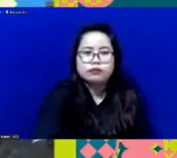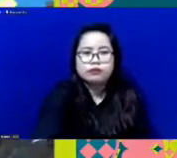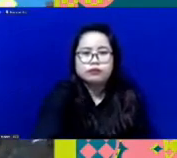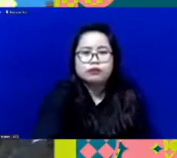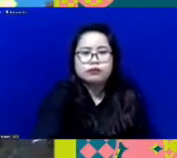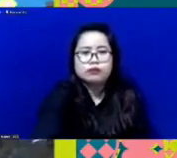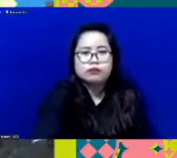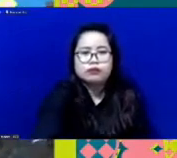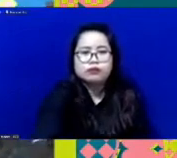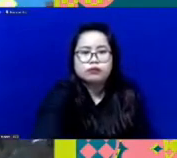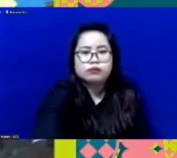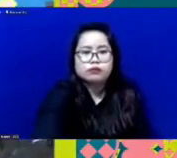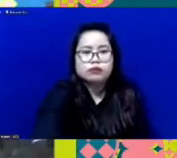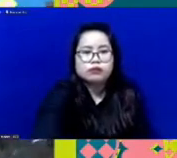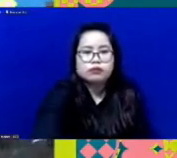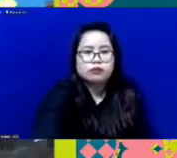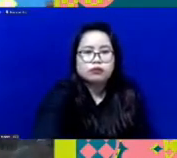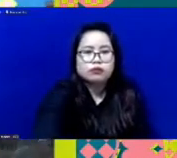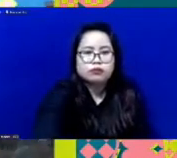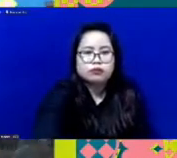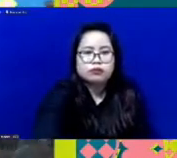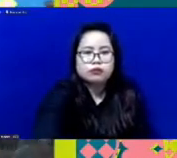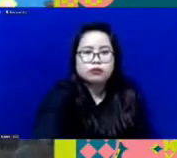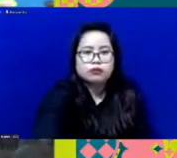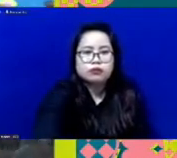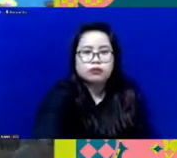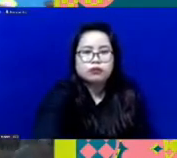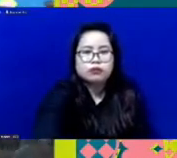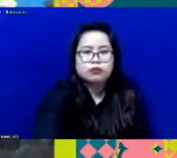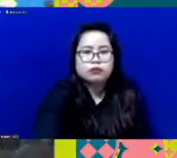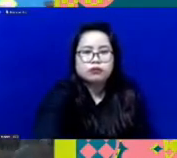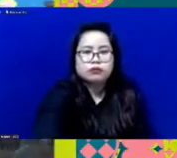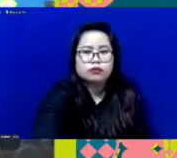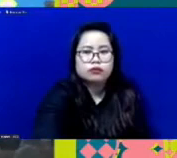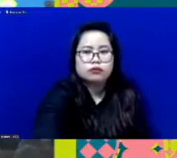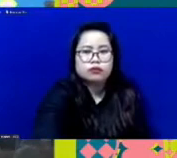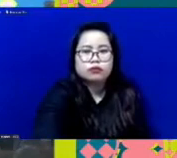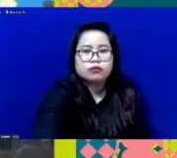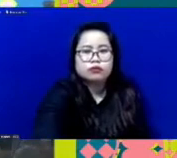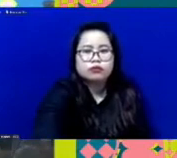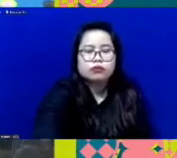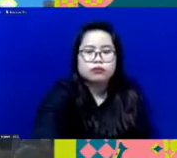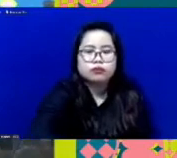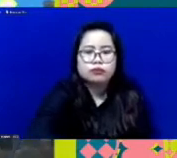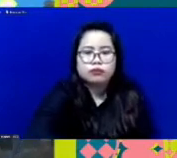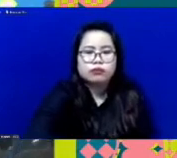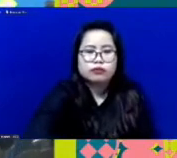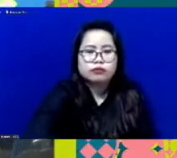Thank you.